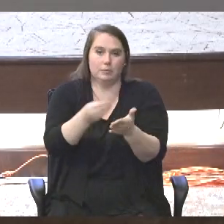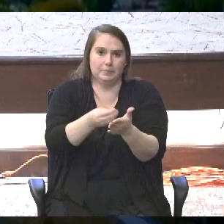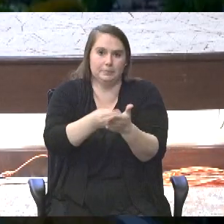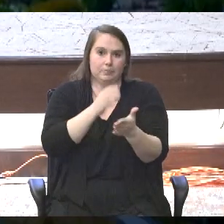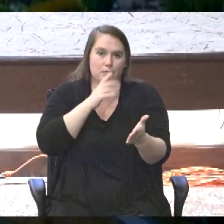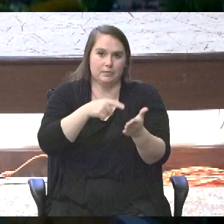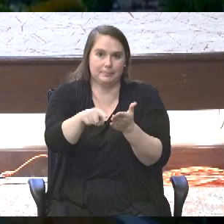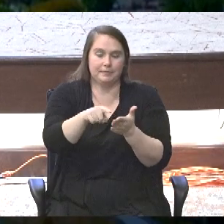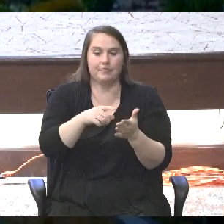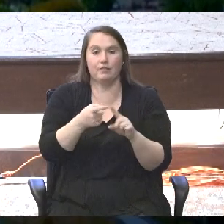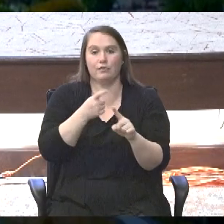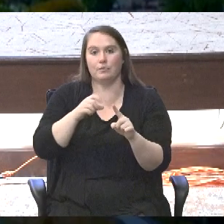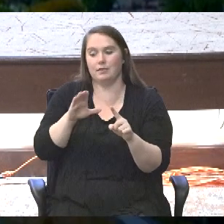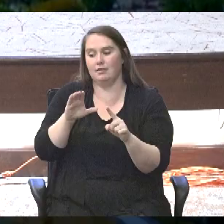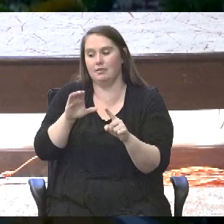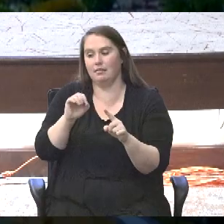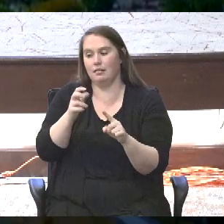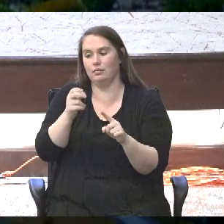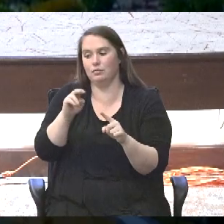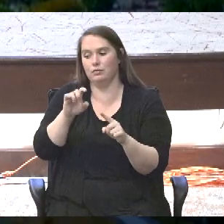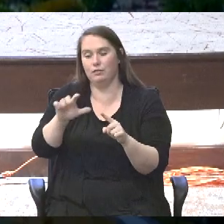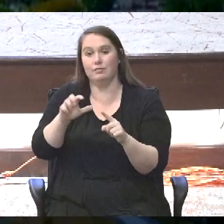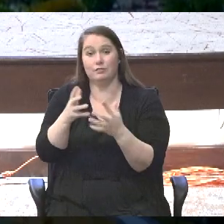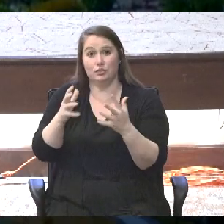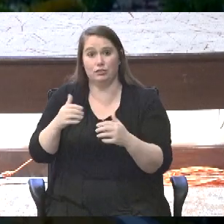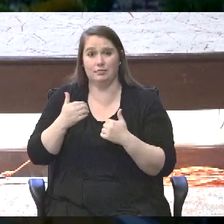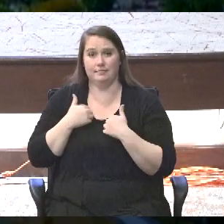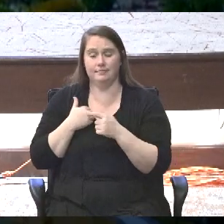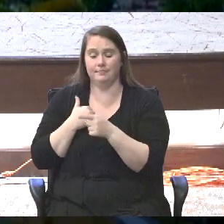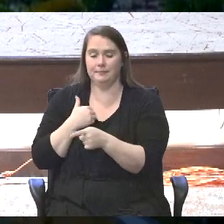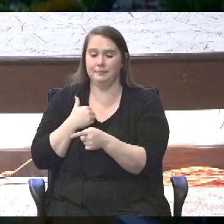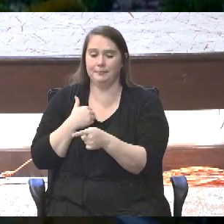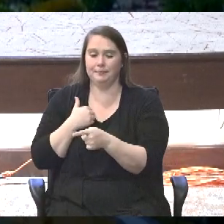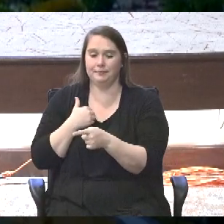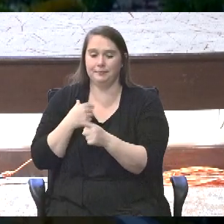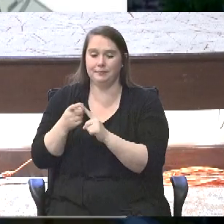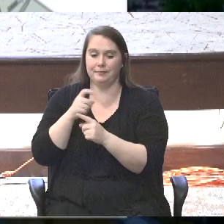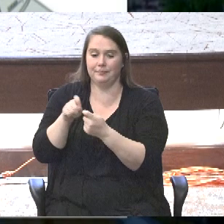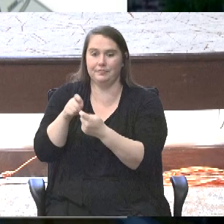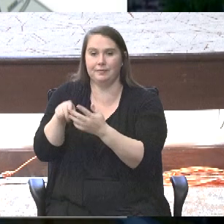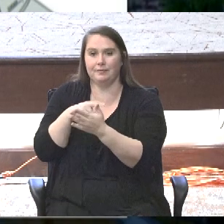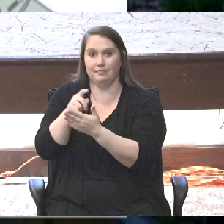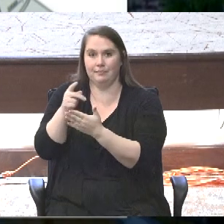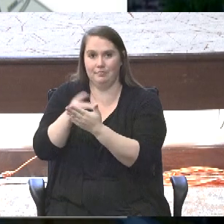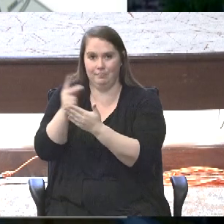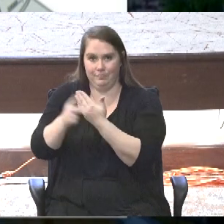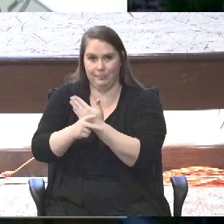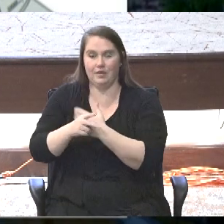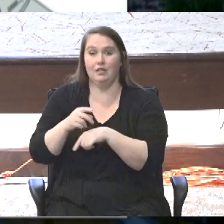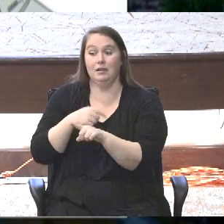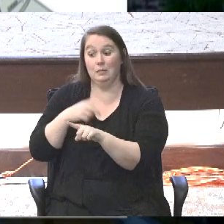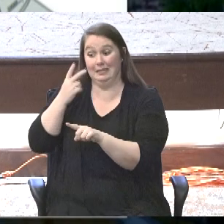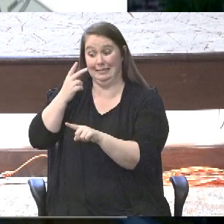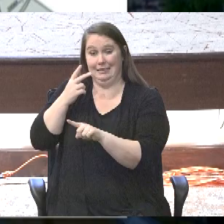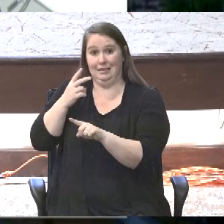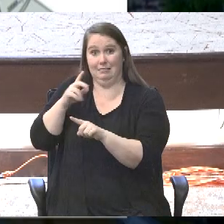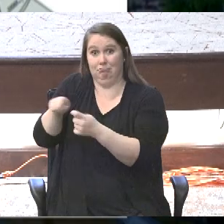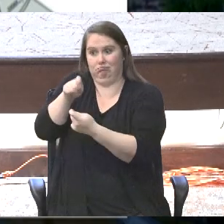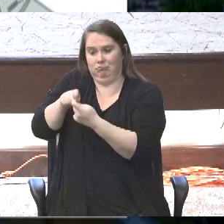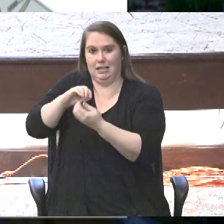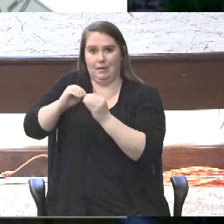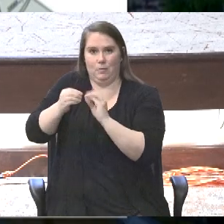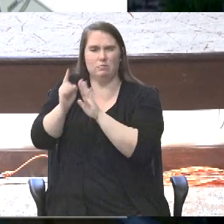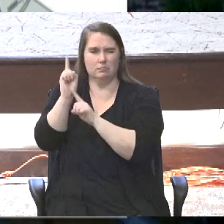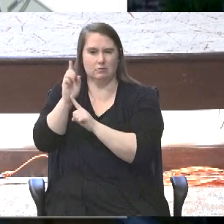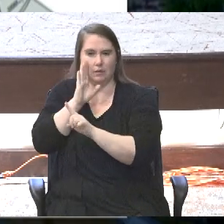direction as part of the Better Streets Waco program. And we're going to show you a couple maps here in a moment of where